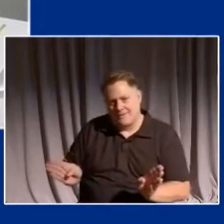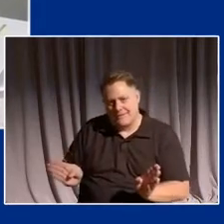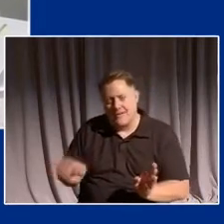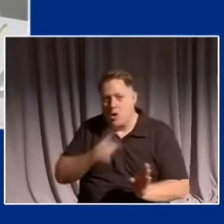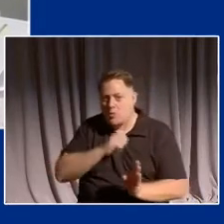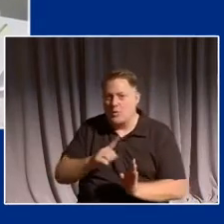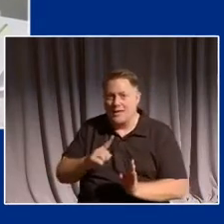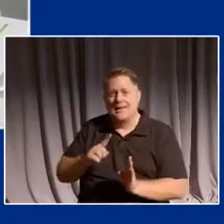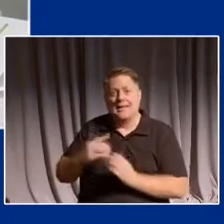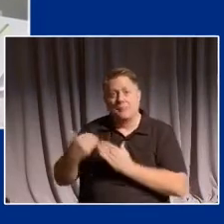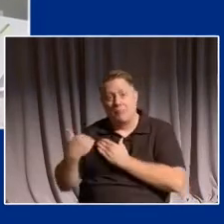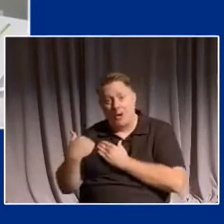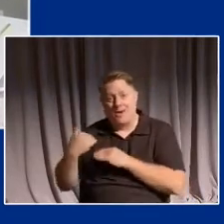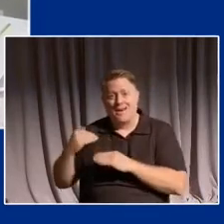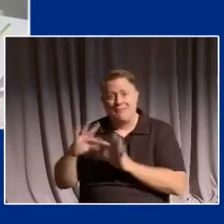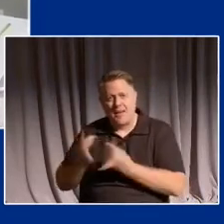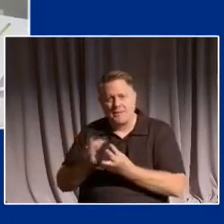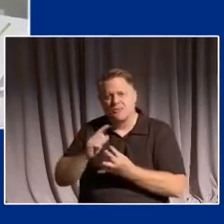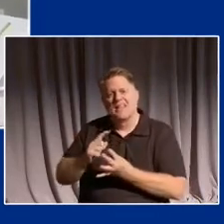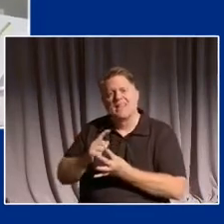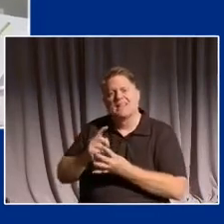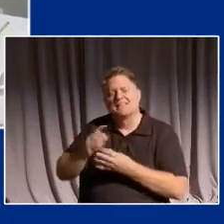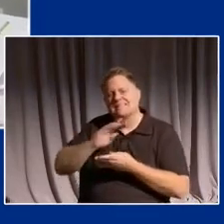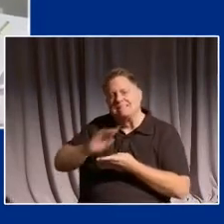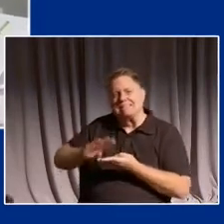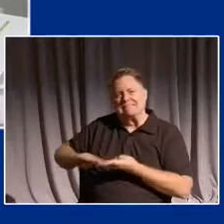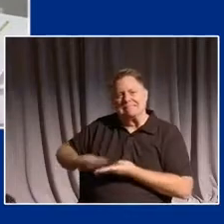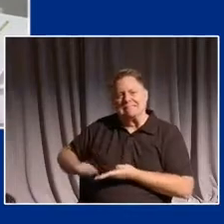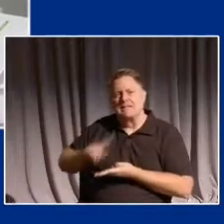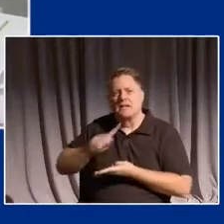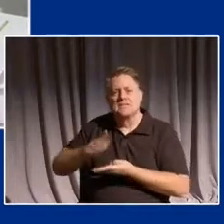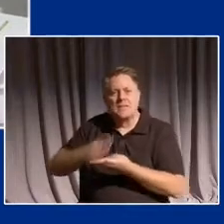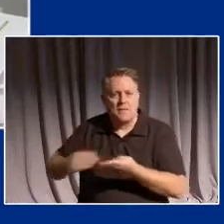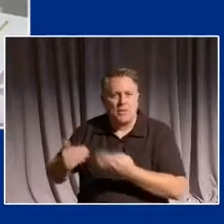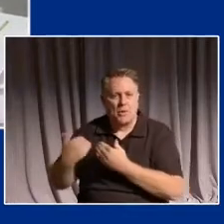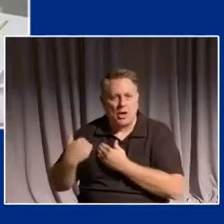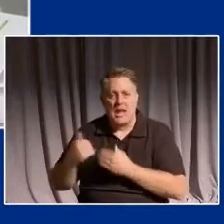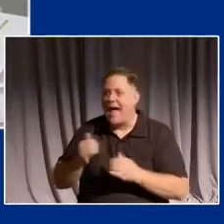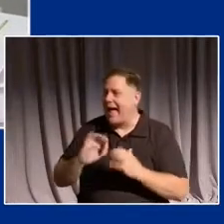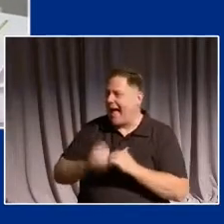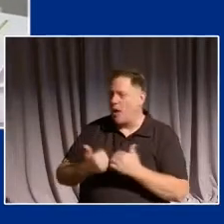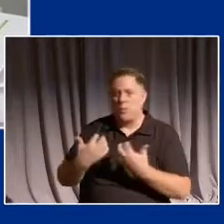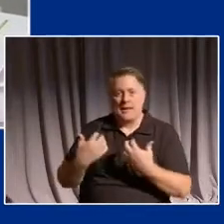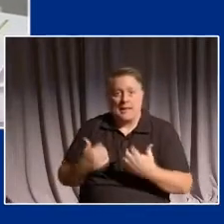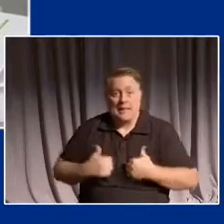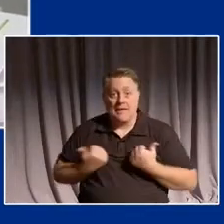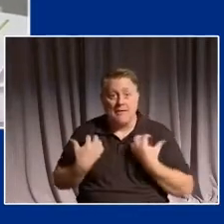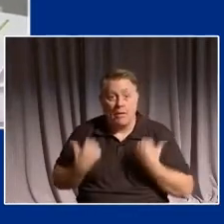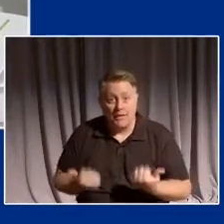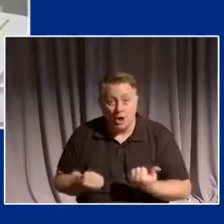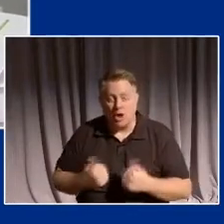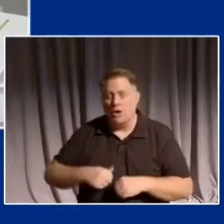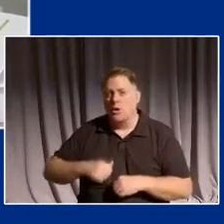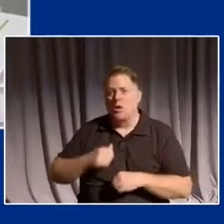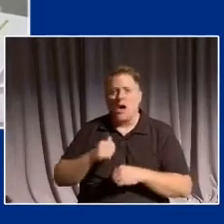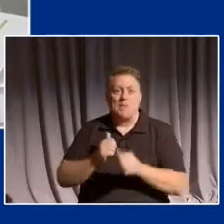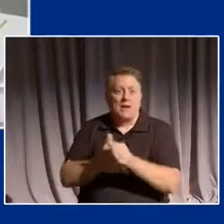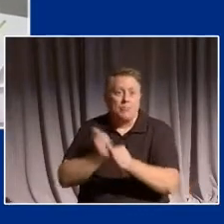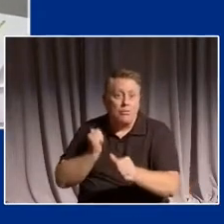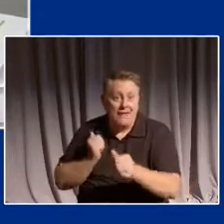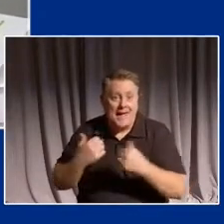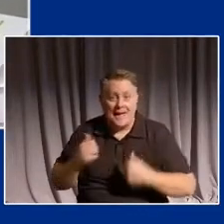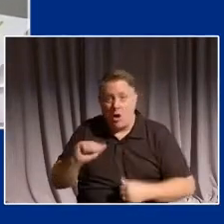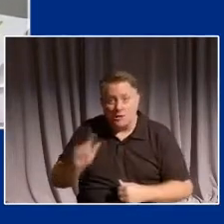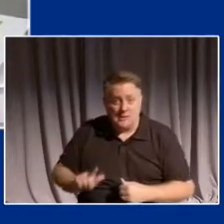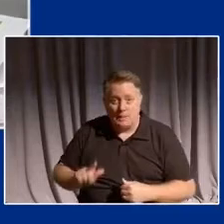the burden on families, to try to understand how we could all live healthier, how we might be able to prevent Alzheimer's,